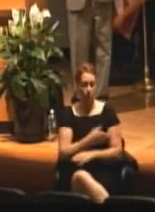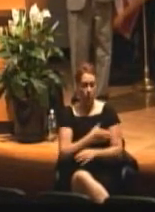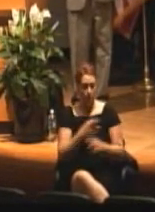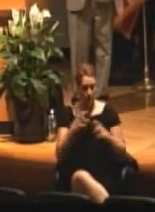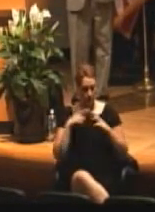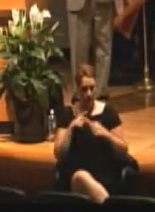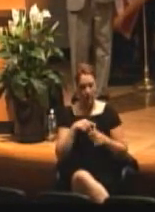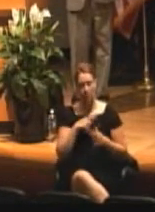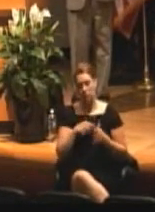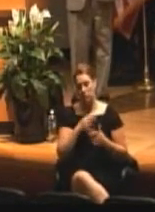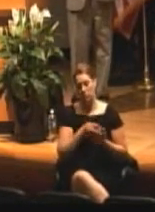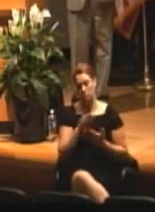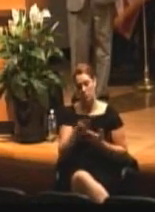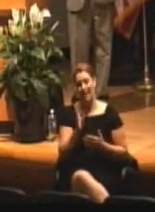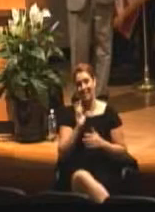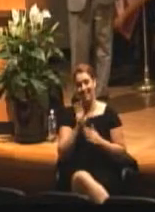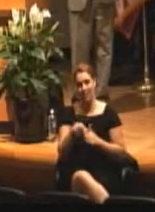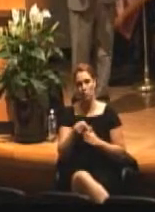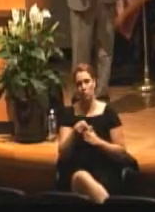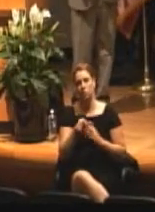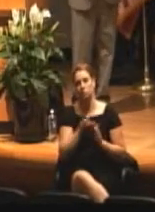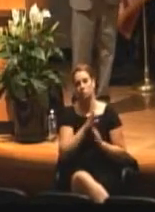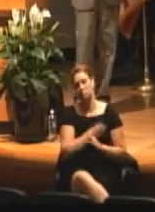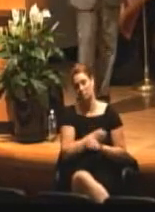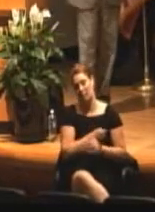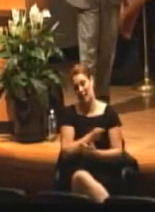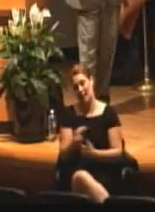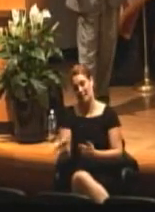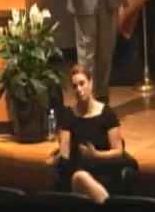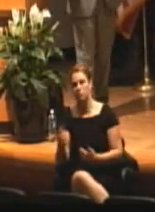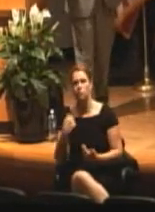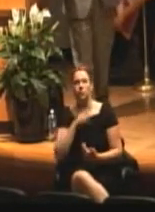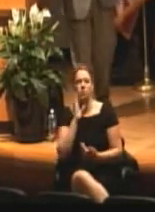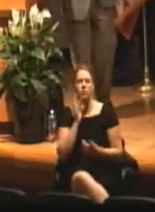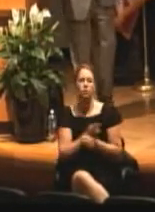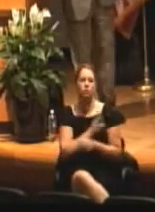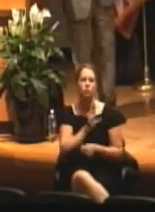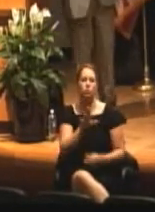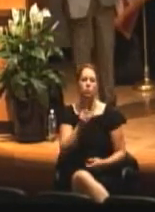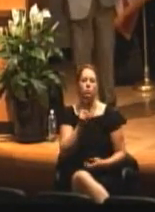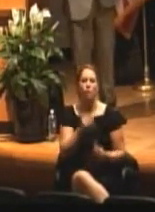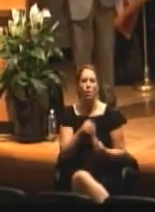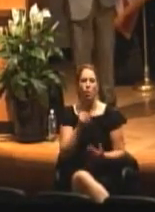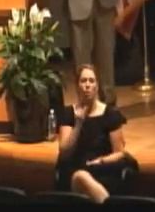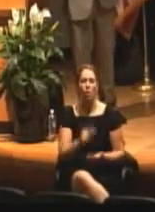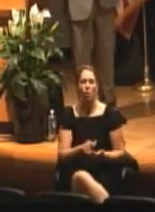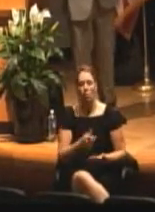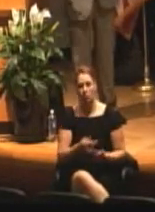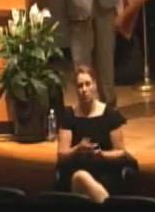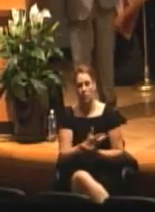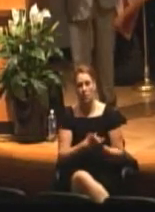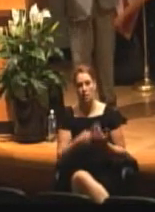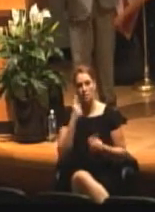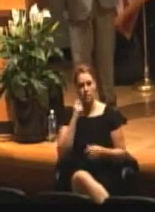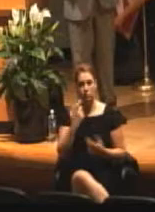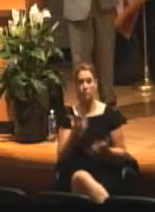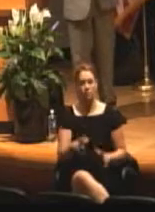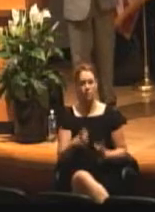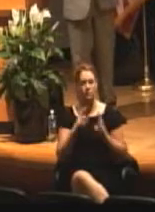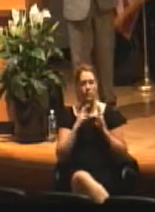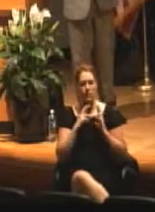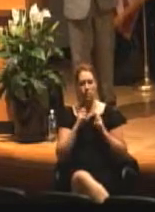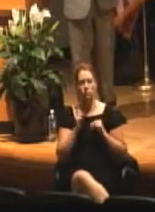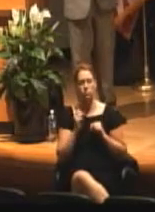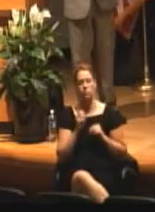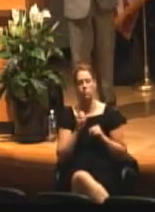later, we're going to use the lower at that point because you would be, let's say, you would be retired at that point. So we'd use whatever the lesser